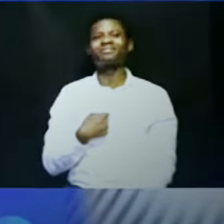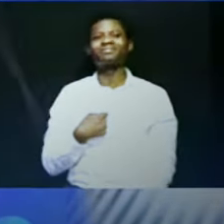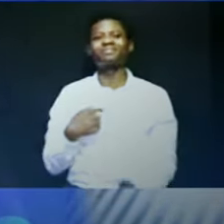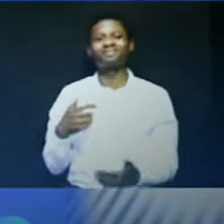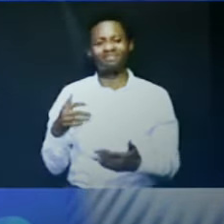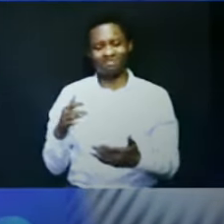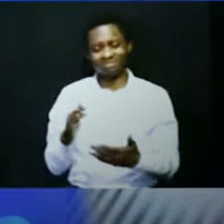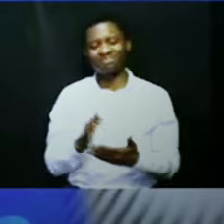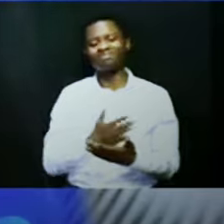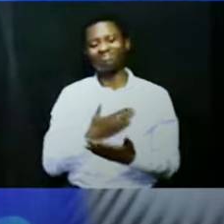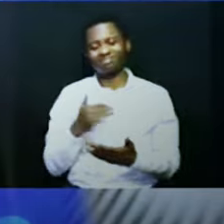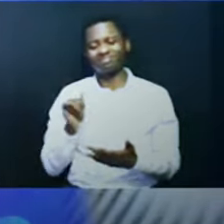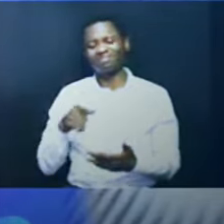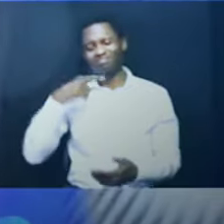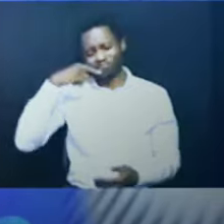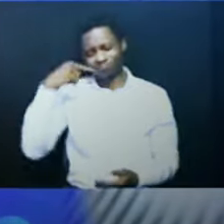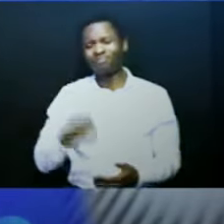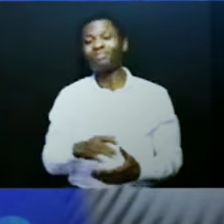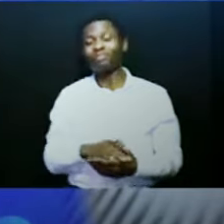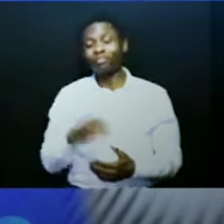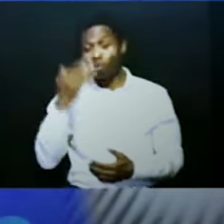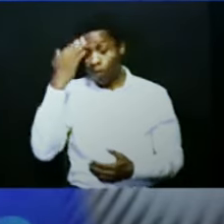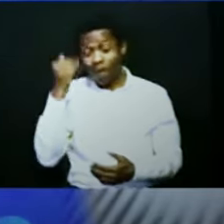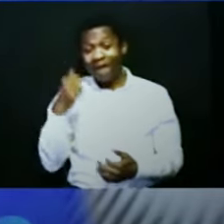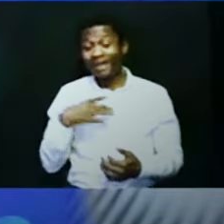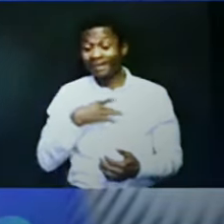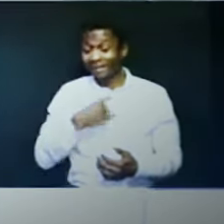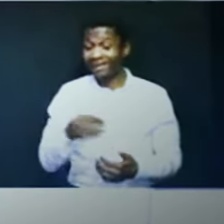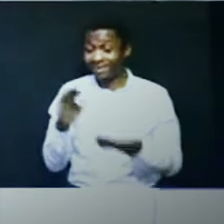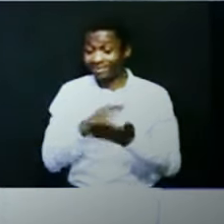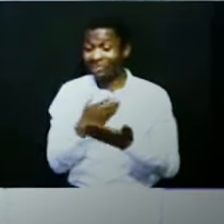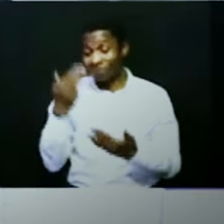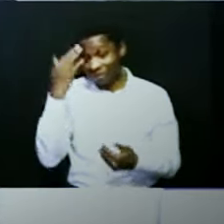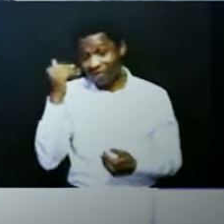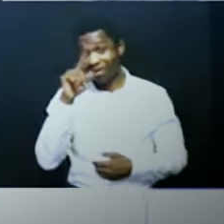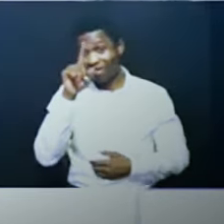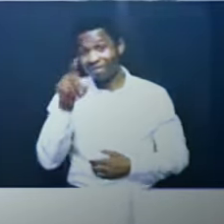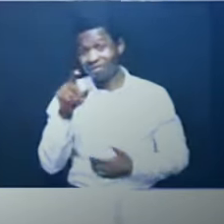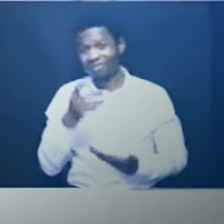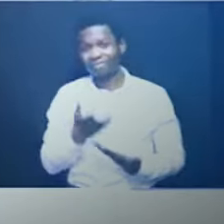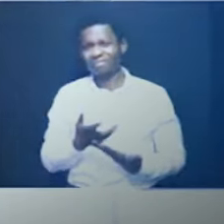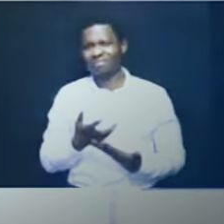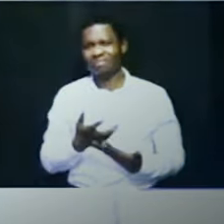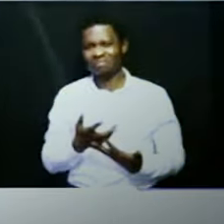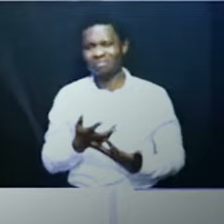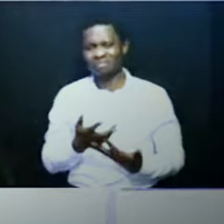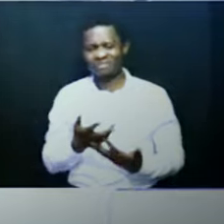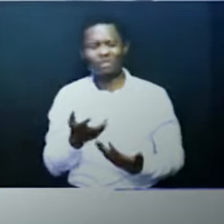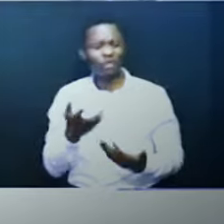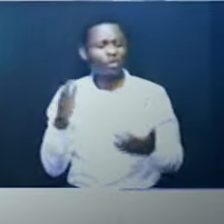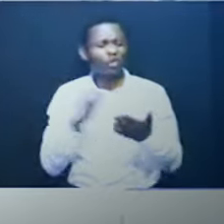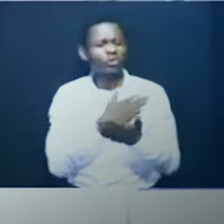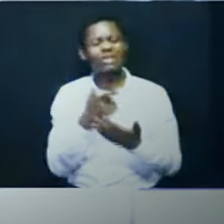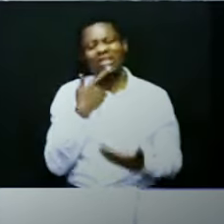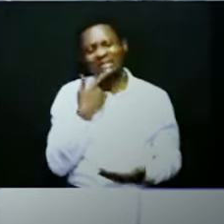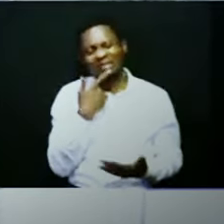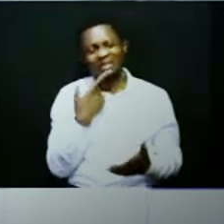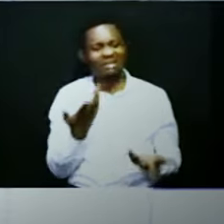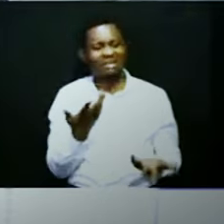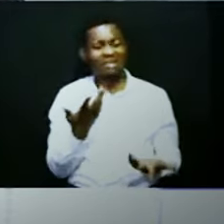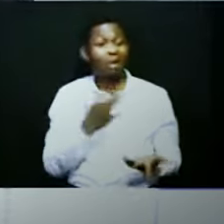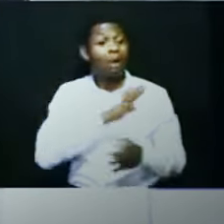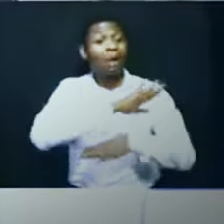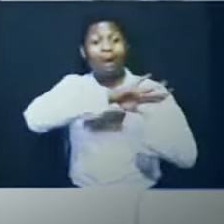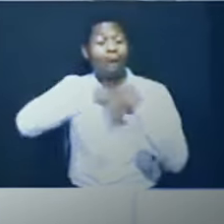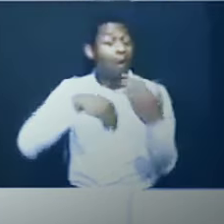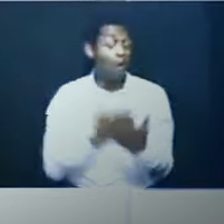mi de. You know why I like this song? Because this song is saying that all